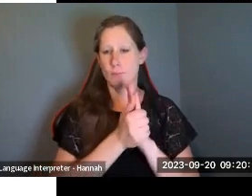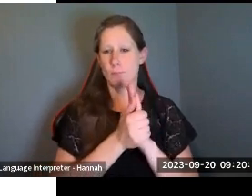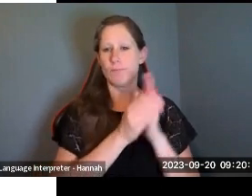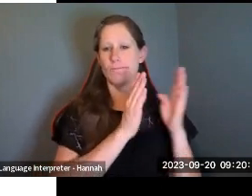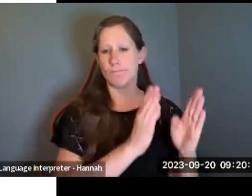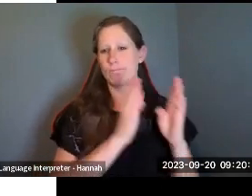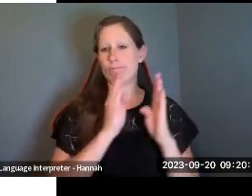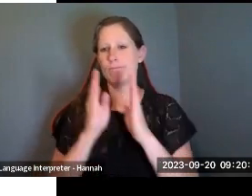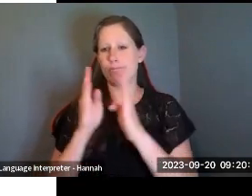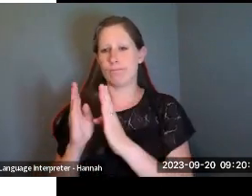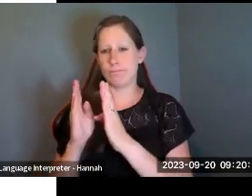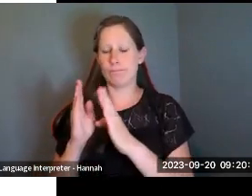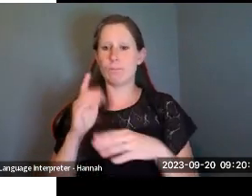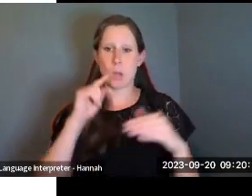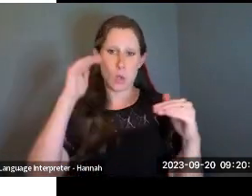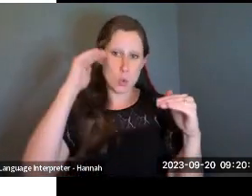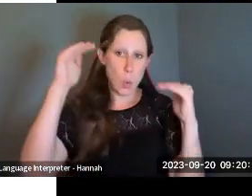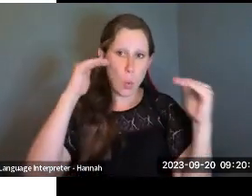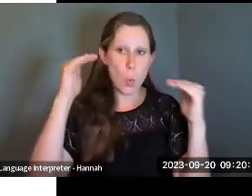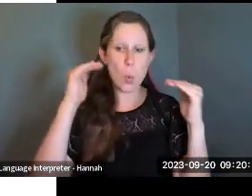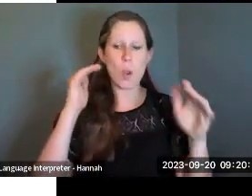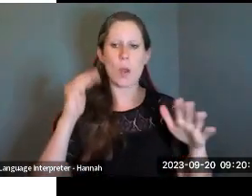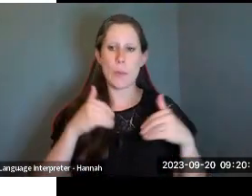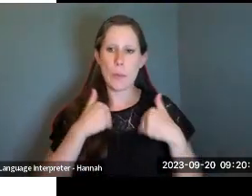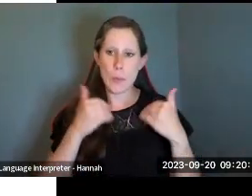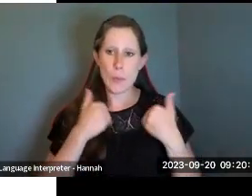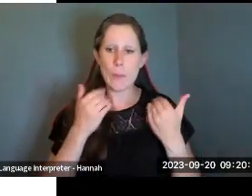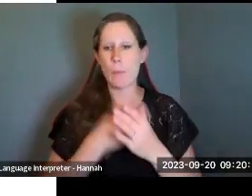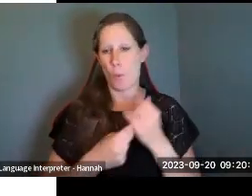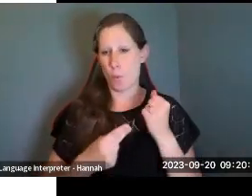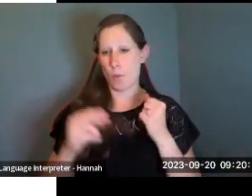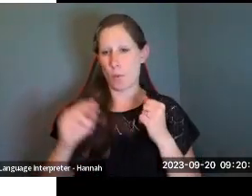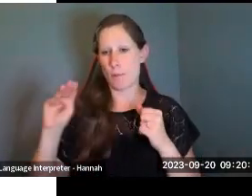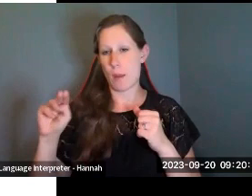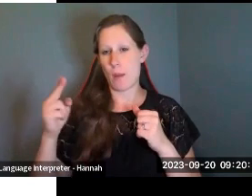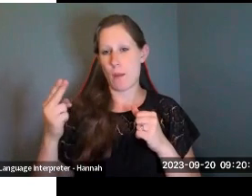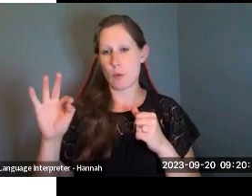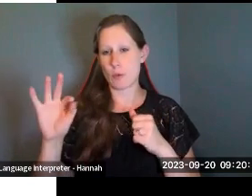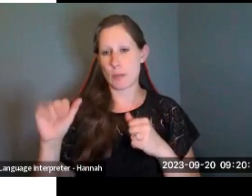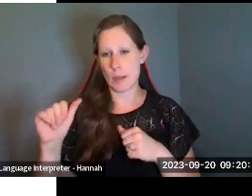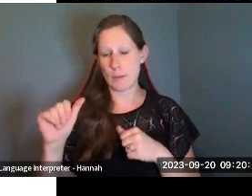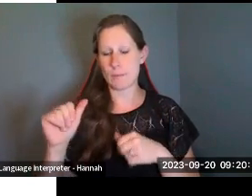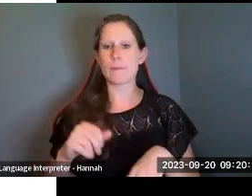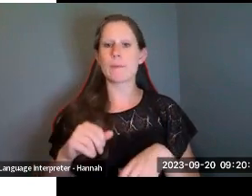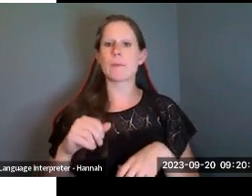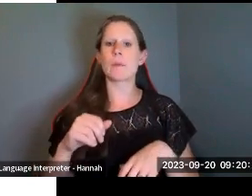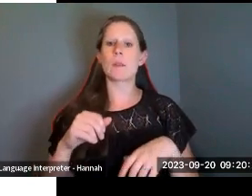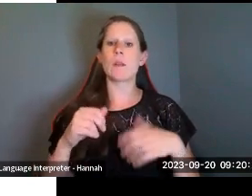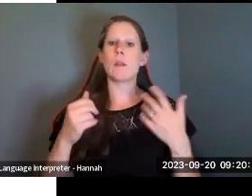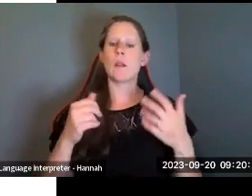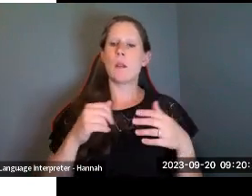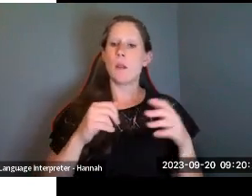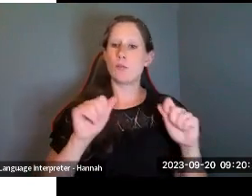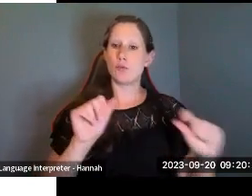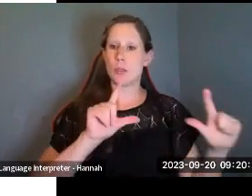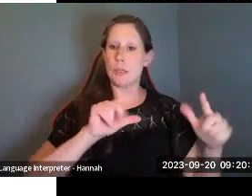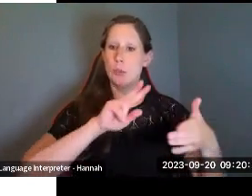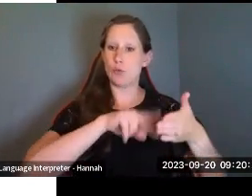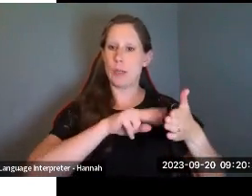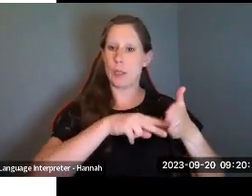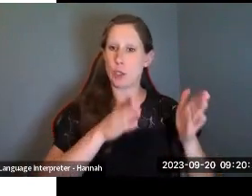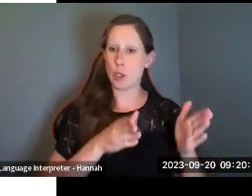for adult and youth mental health first aid. There are screen reader compatible